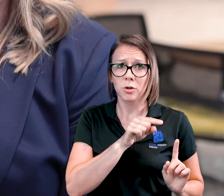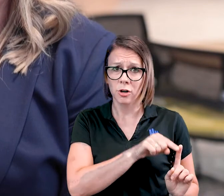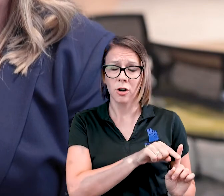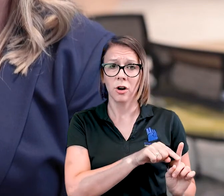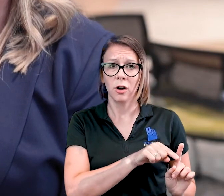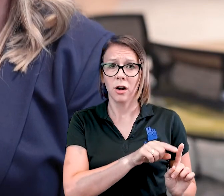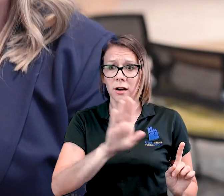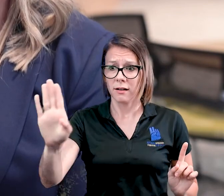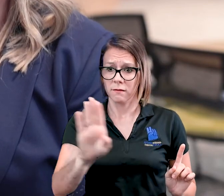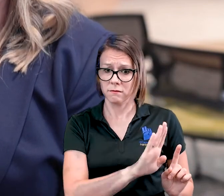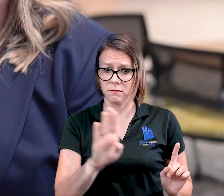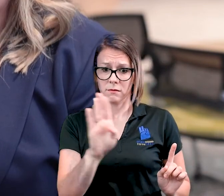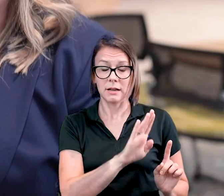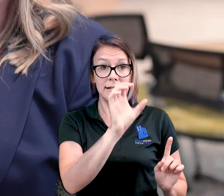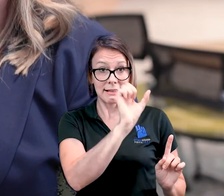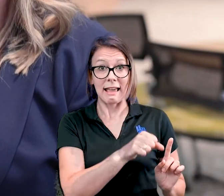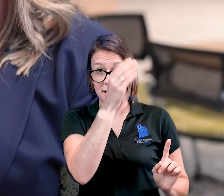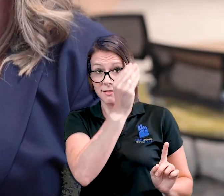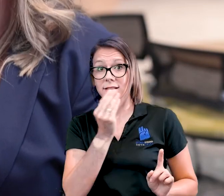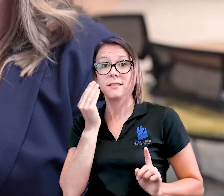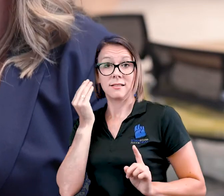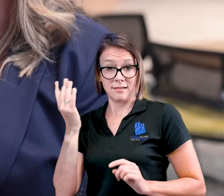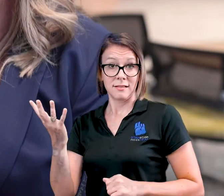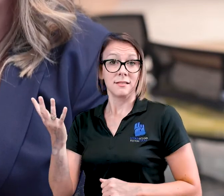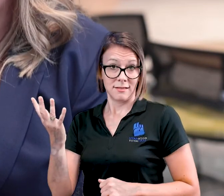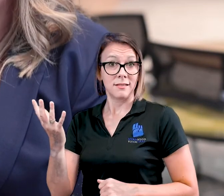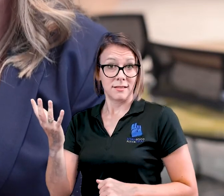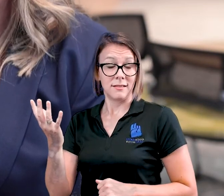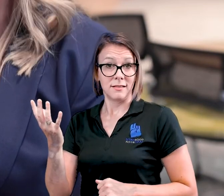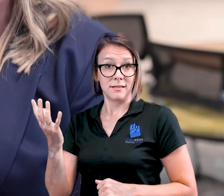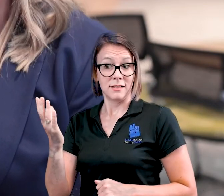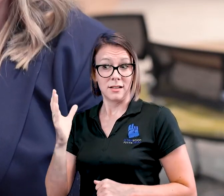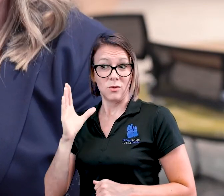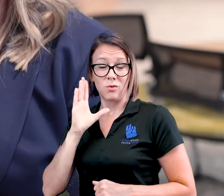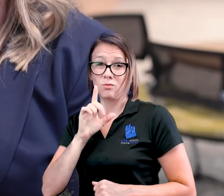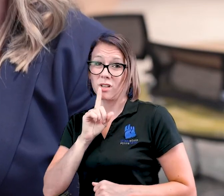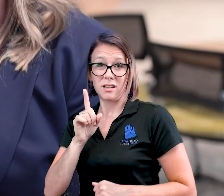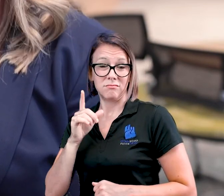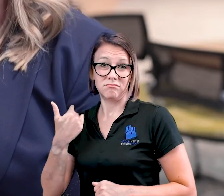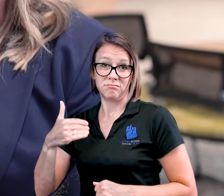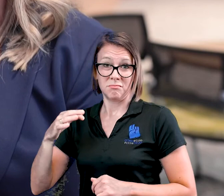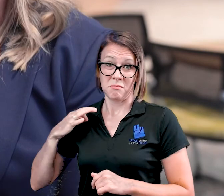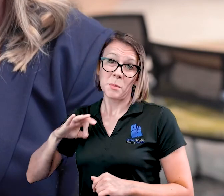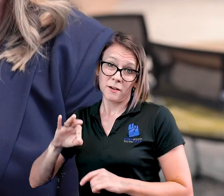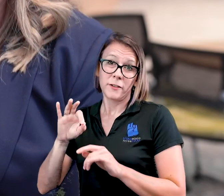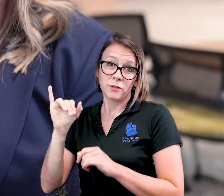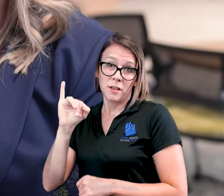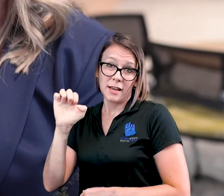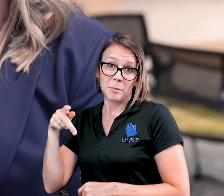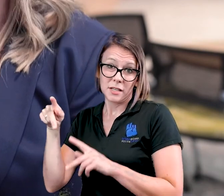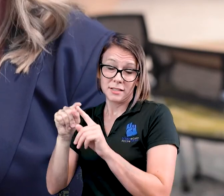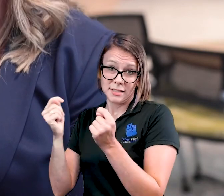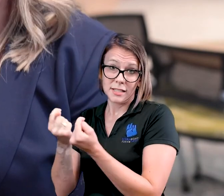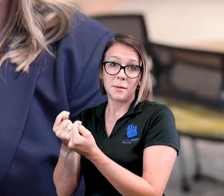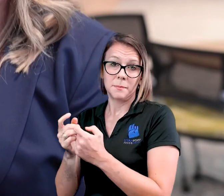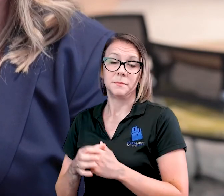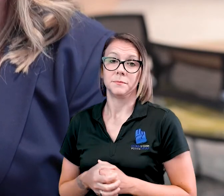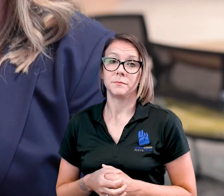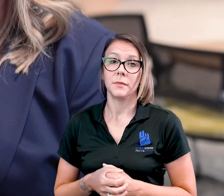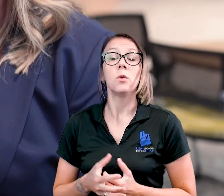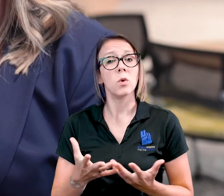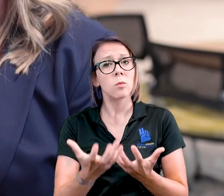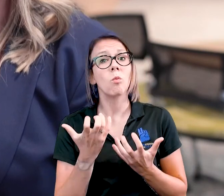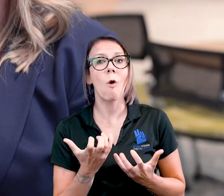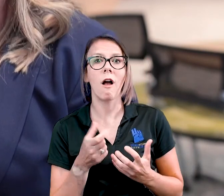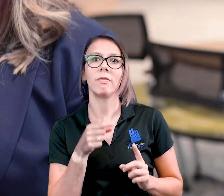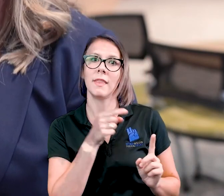the interpreter, as a direct communicator, is maybe picking up on, that they can then share with the IEP team. We love for our